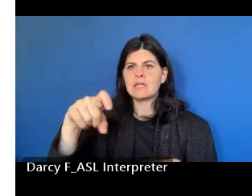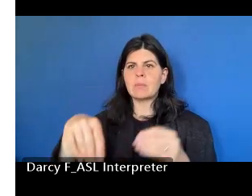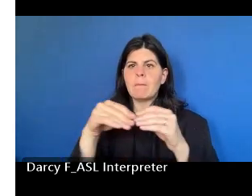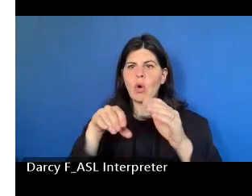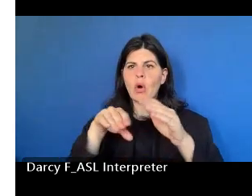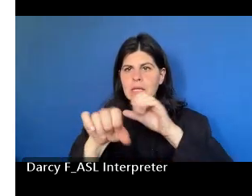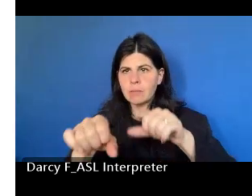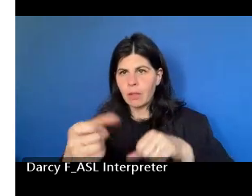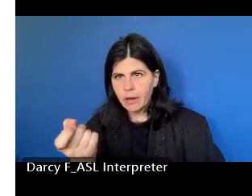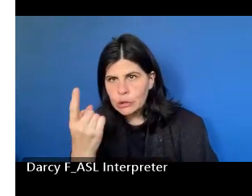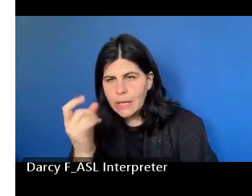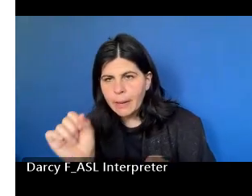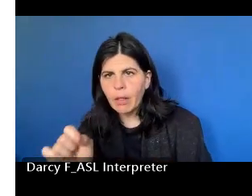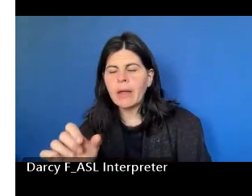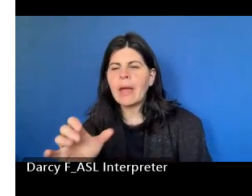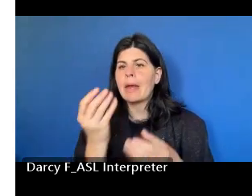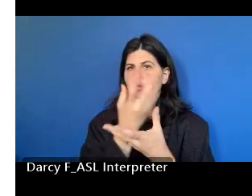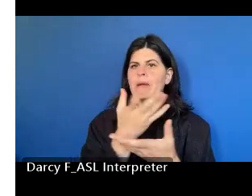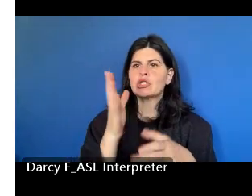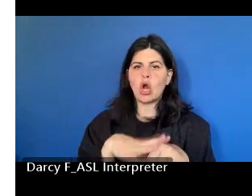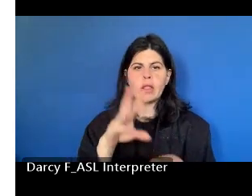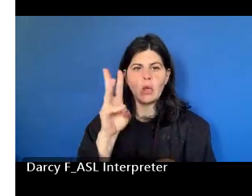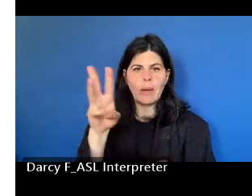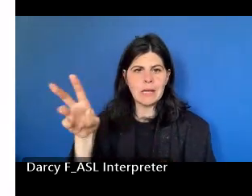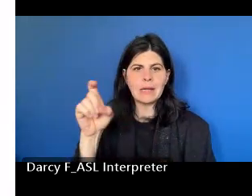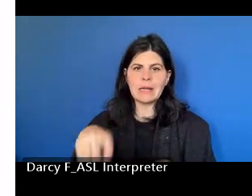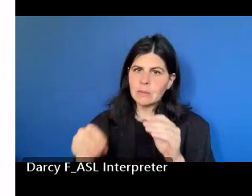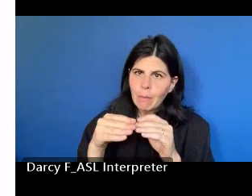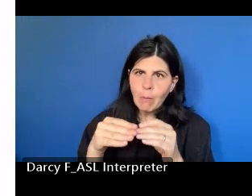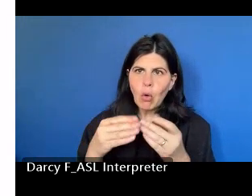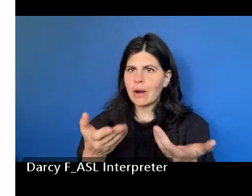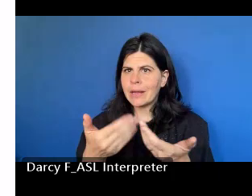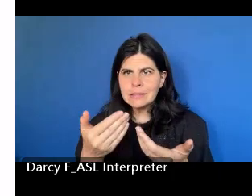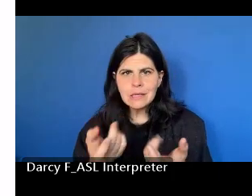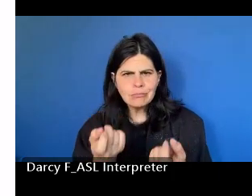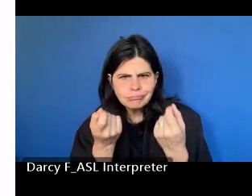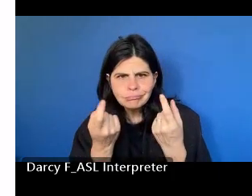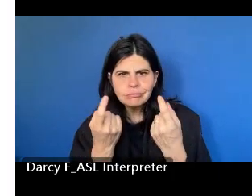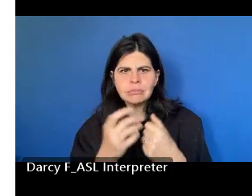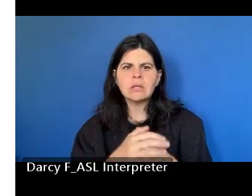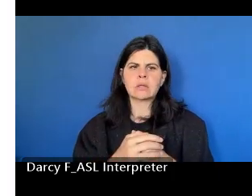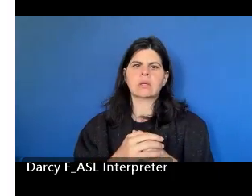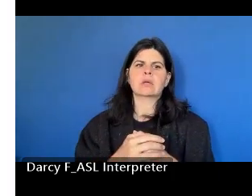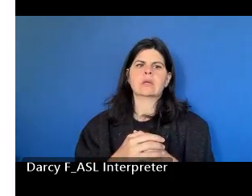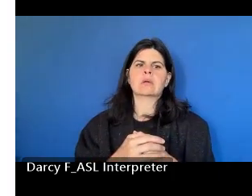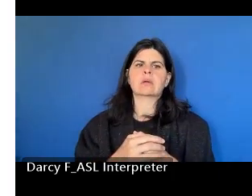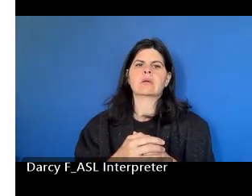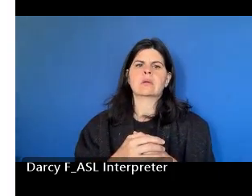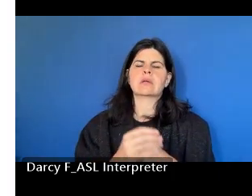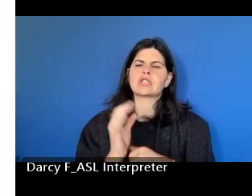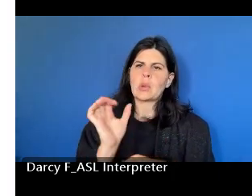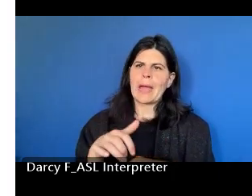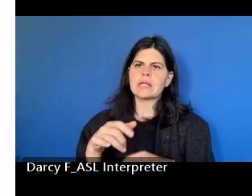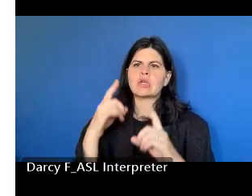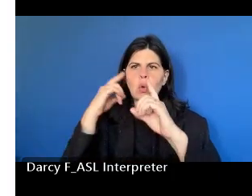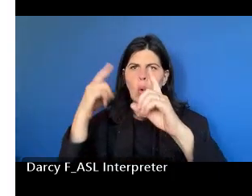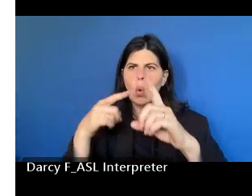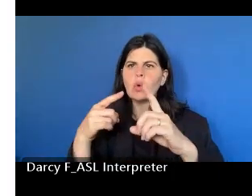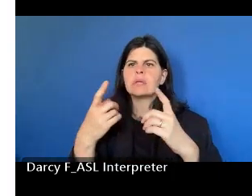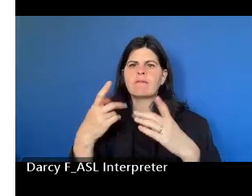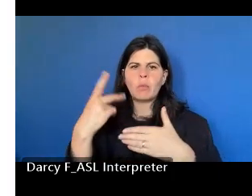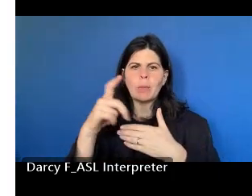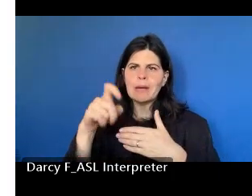the information on the website also needs to be more easily digestible, so that the goals of the program are clearer to